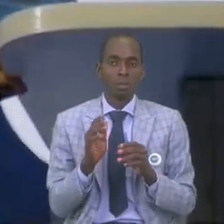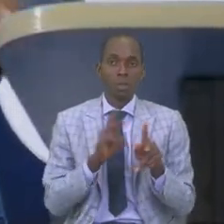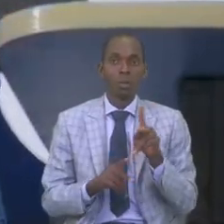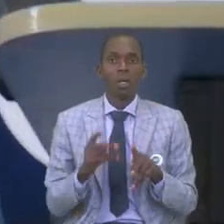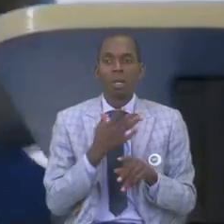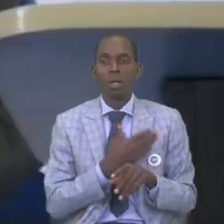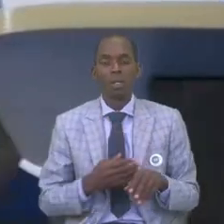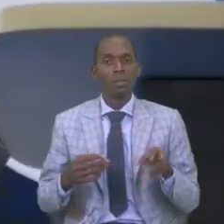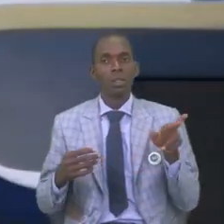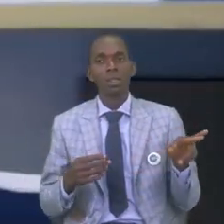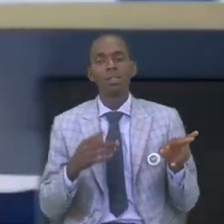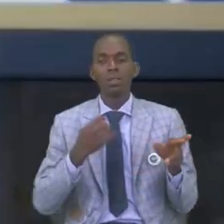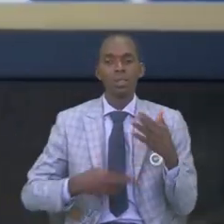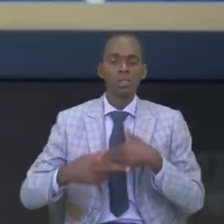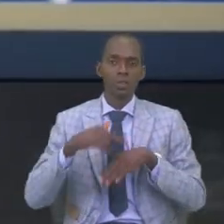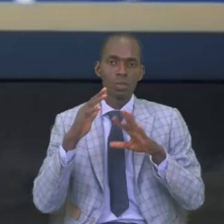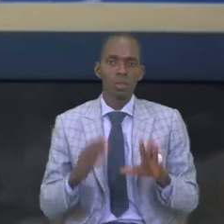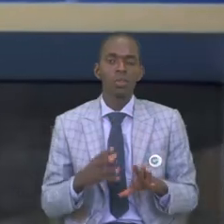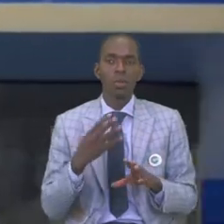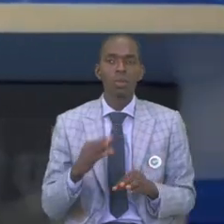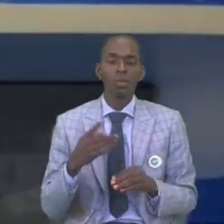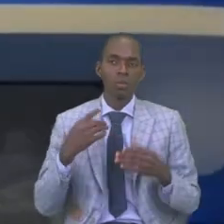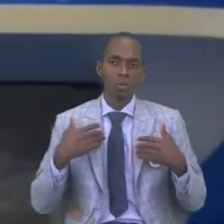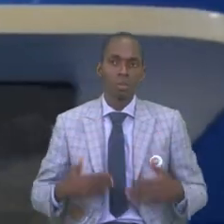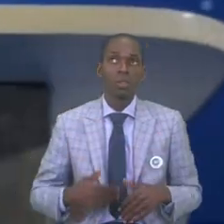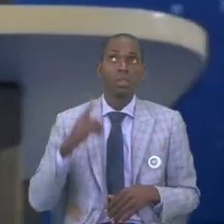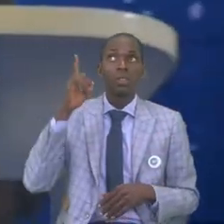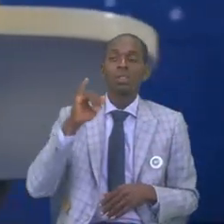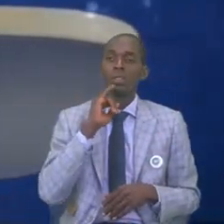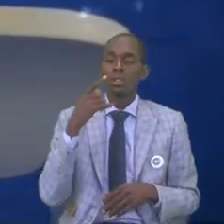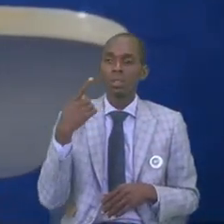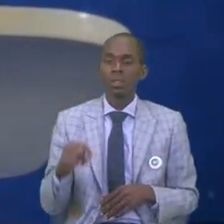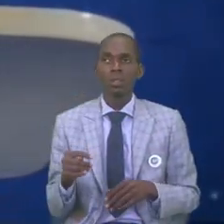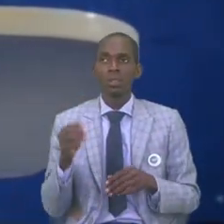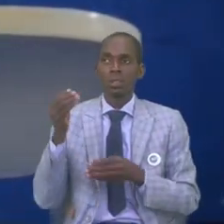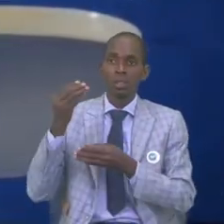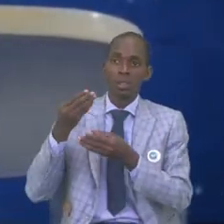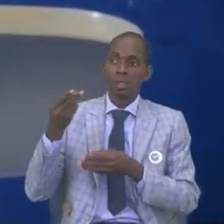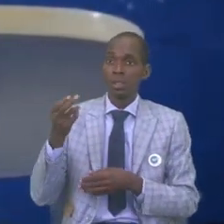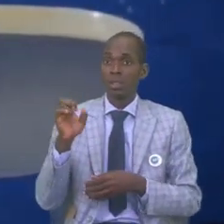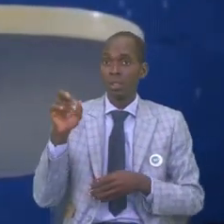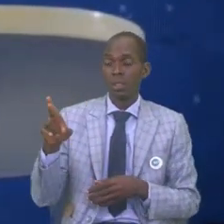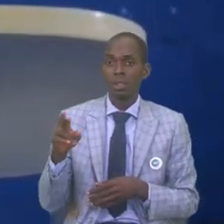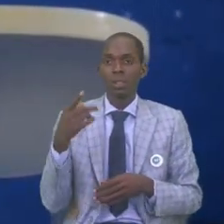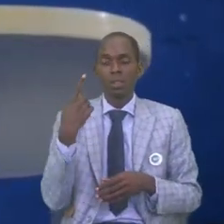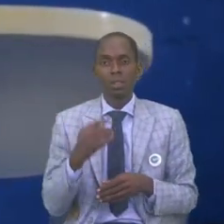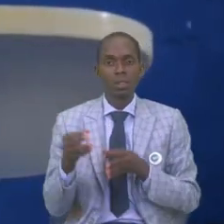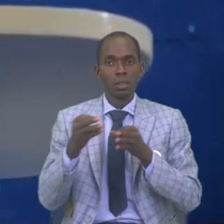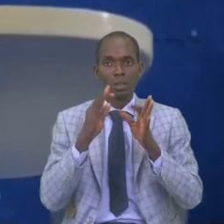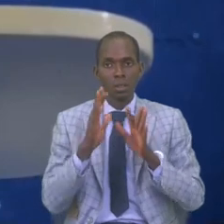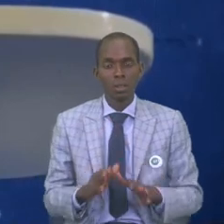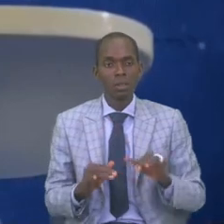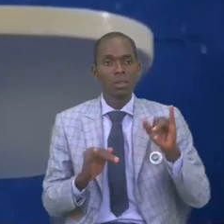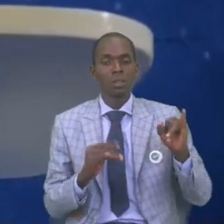the body. He is the heir. He is the expositor, he is the intercessor, and he